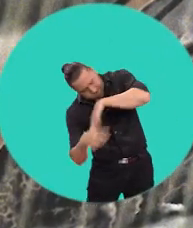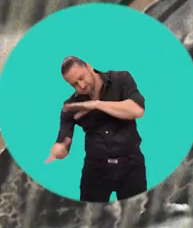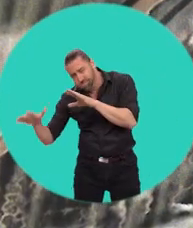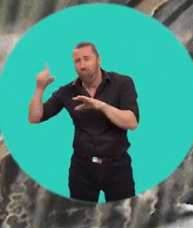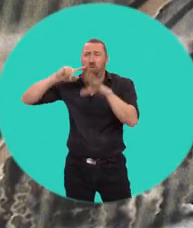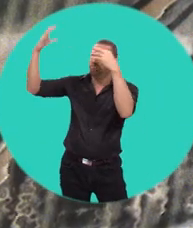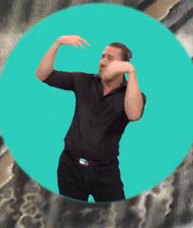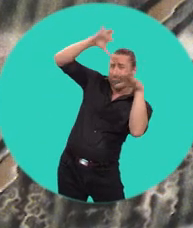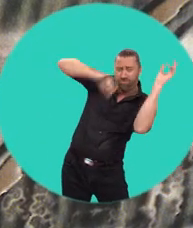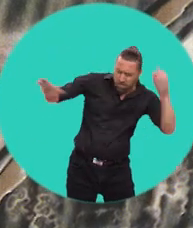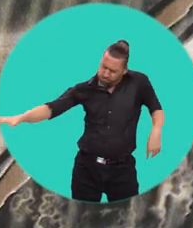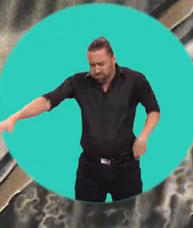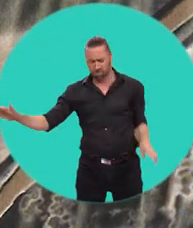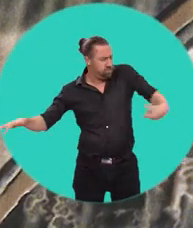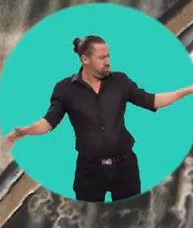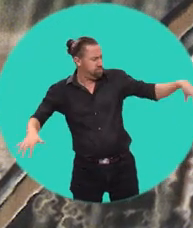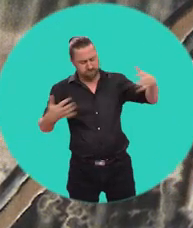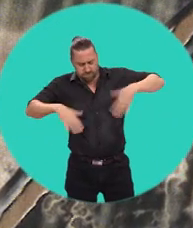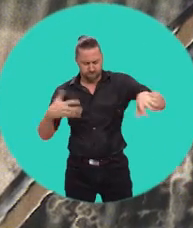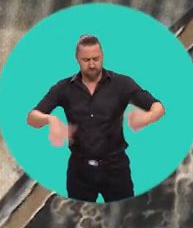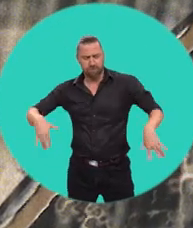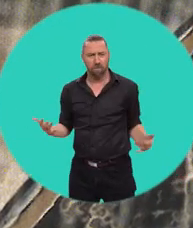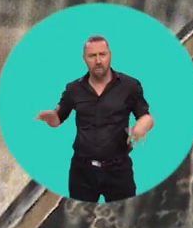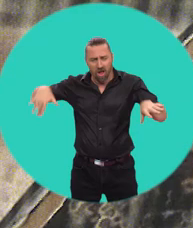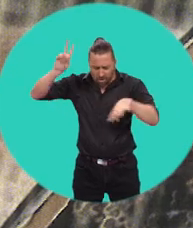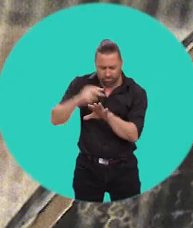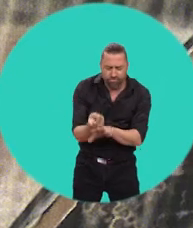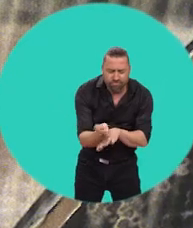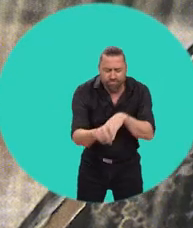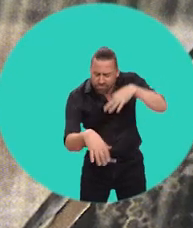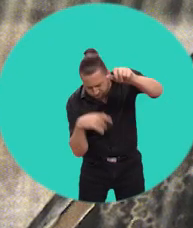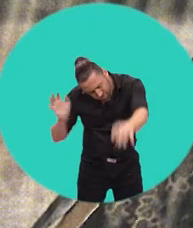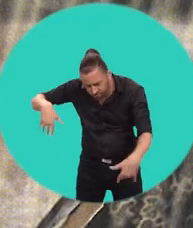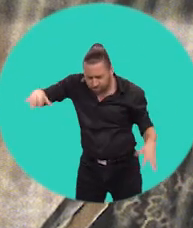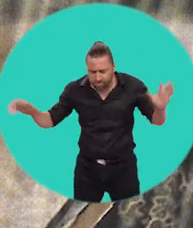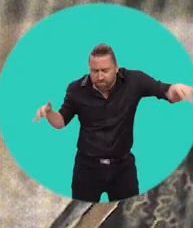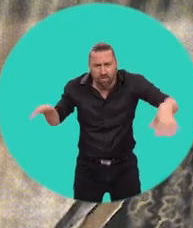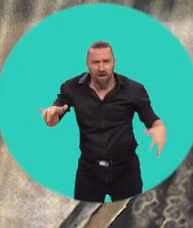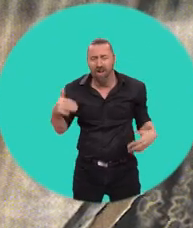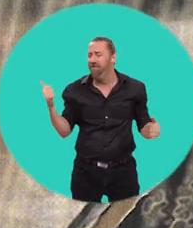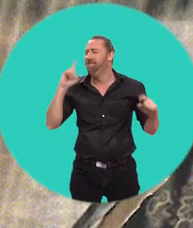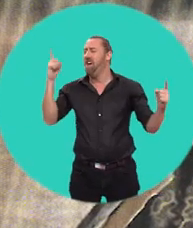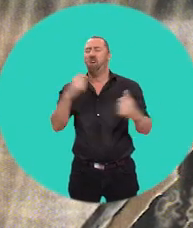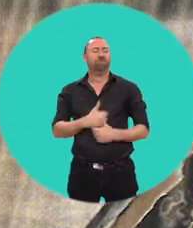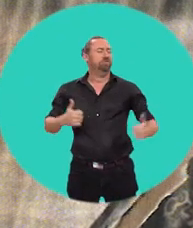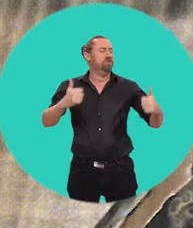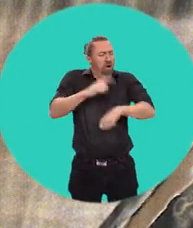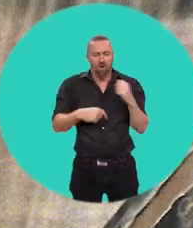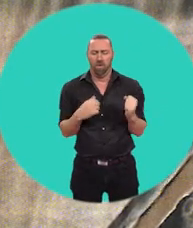Diving underwater, shaking out her feathers. Belly slides, dips and dives, until she got the